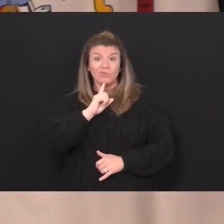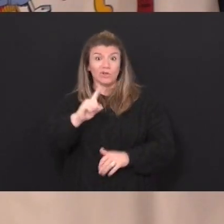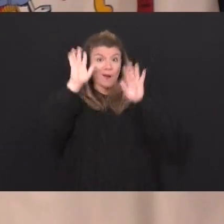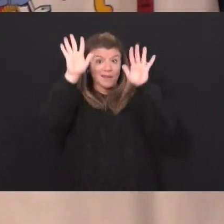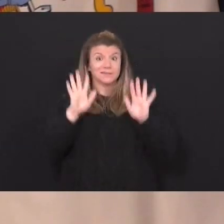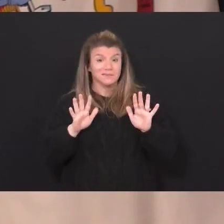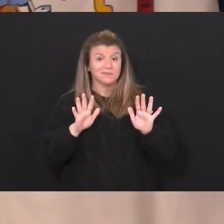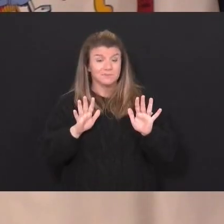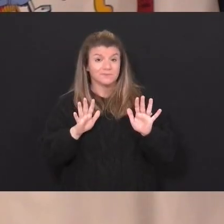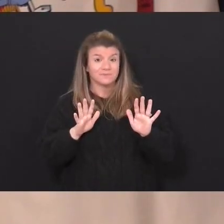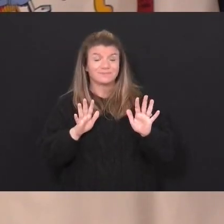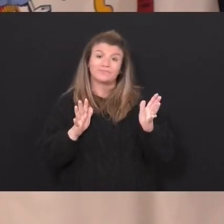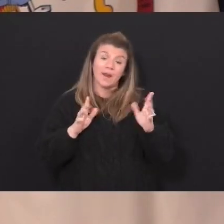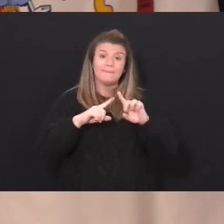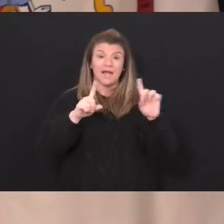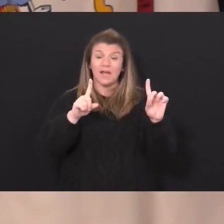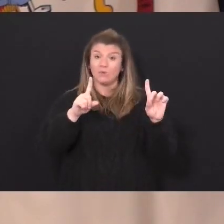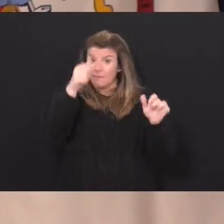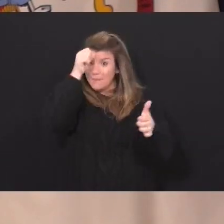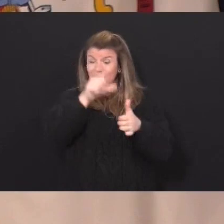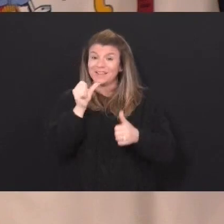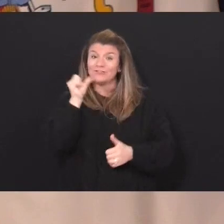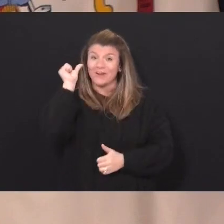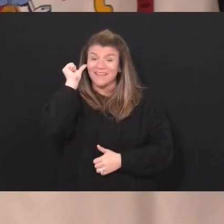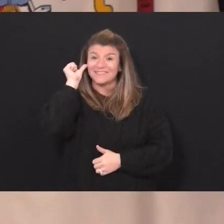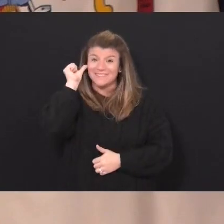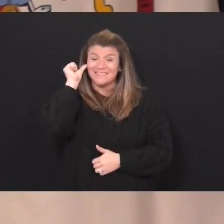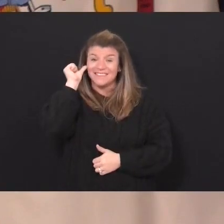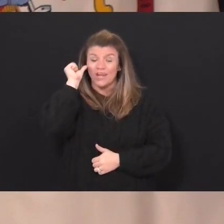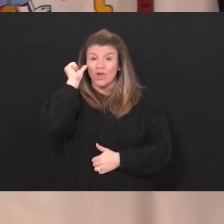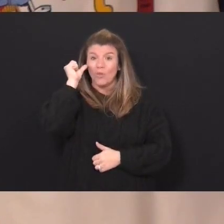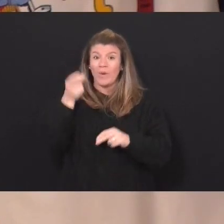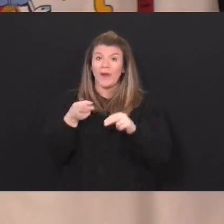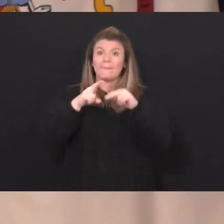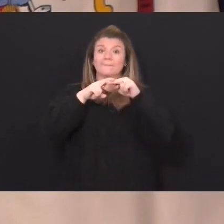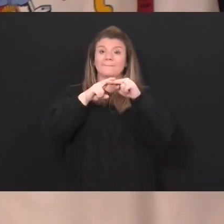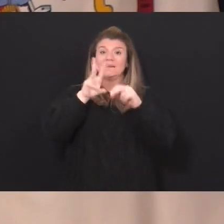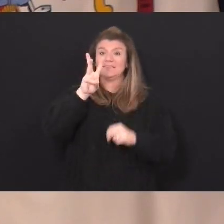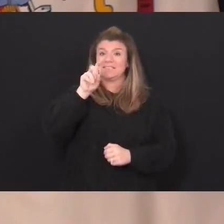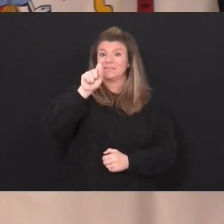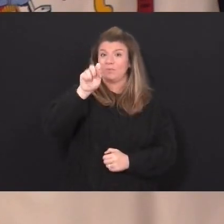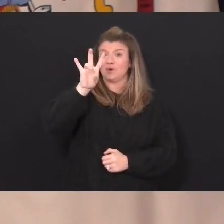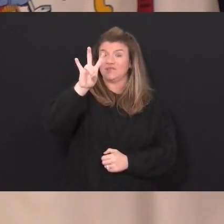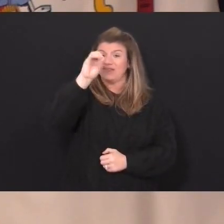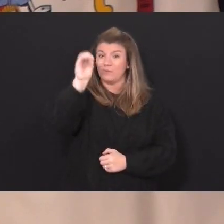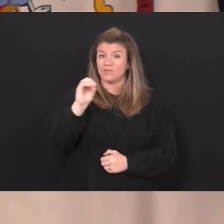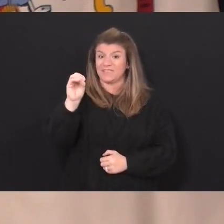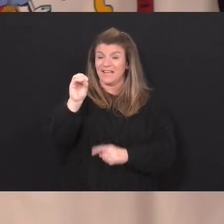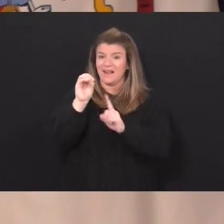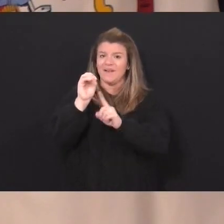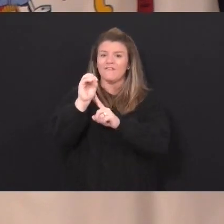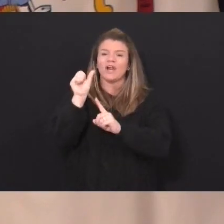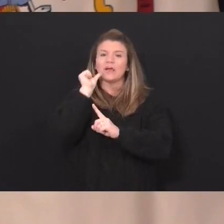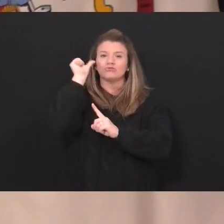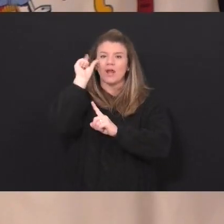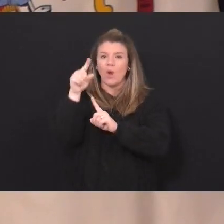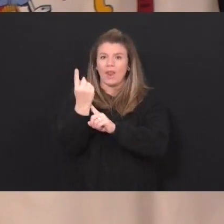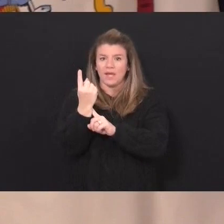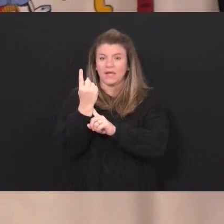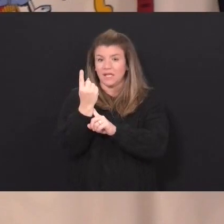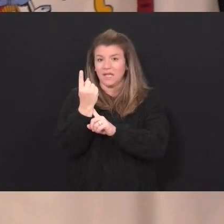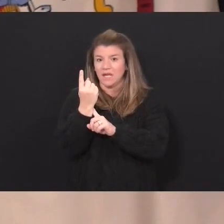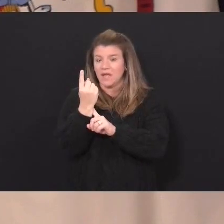news. But remember, yesterday we trended at 6.7% just for yesterday, but